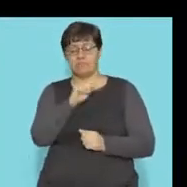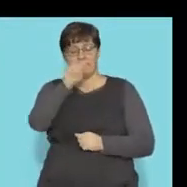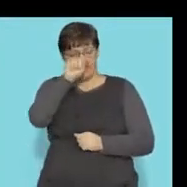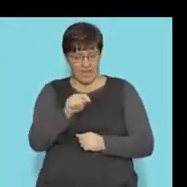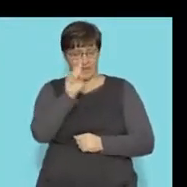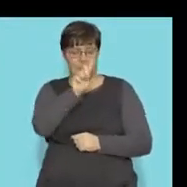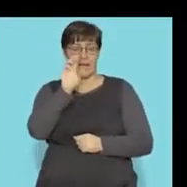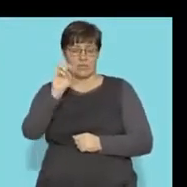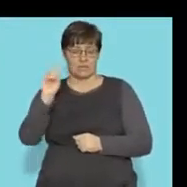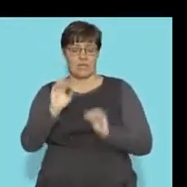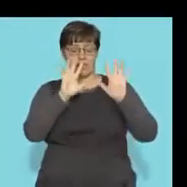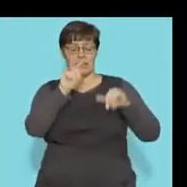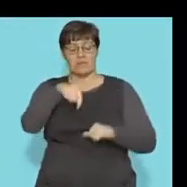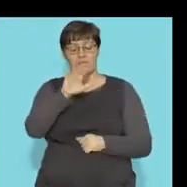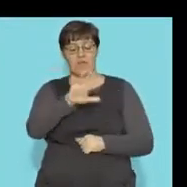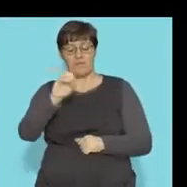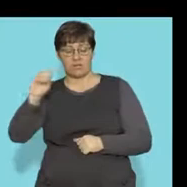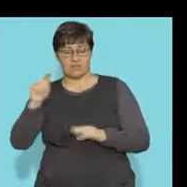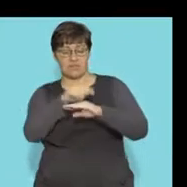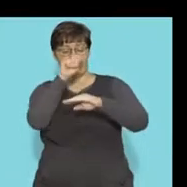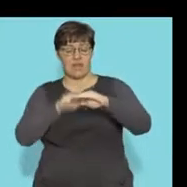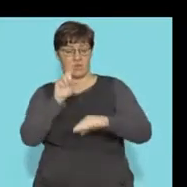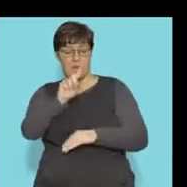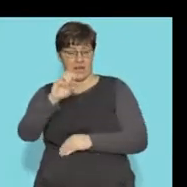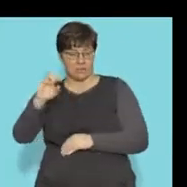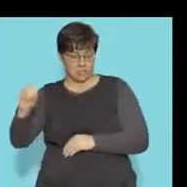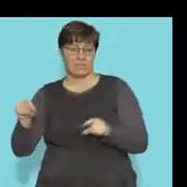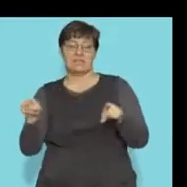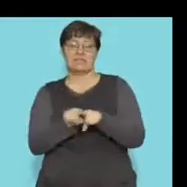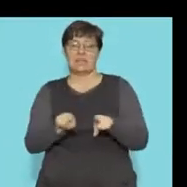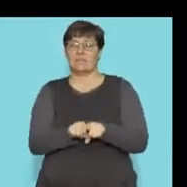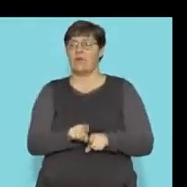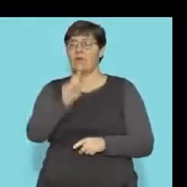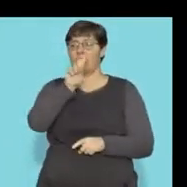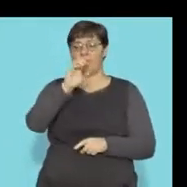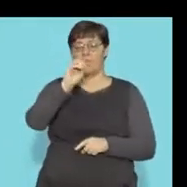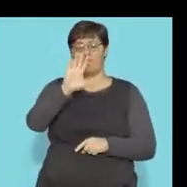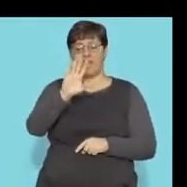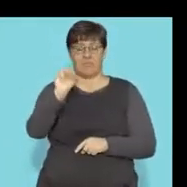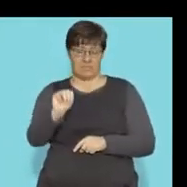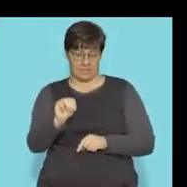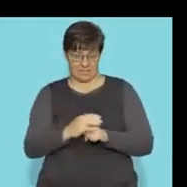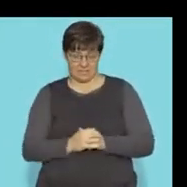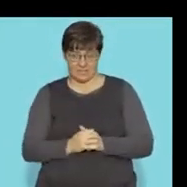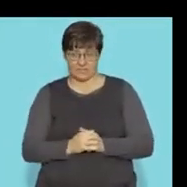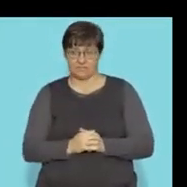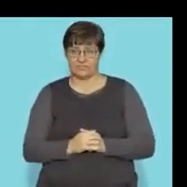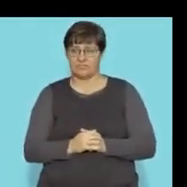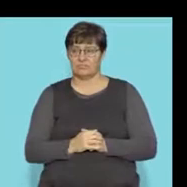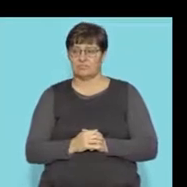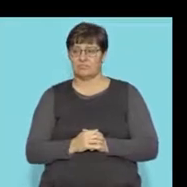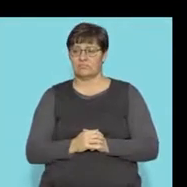So 10,500 centimeters is the same thing as 105 meters. So I can use